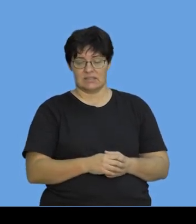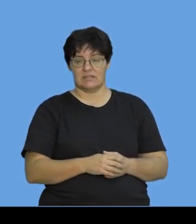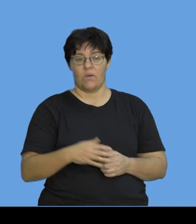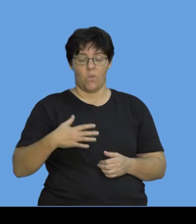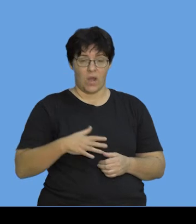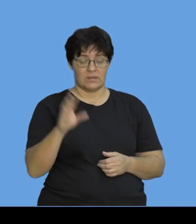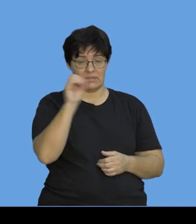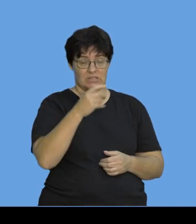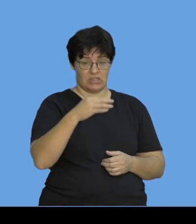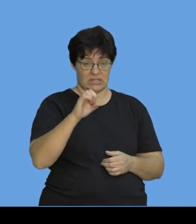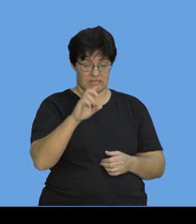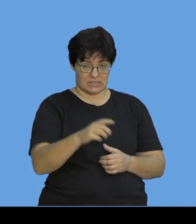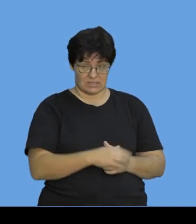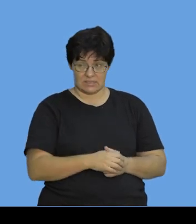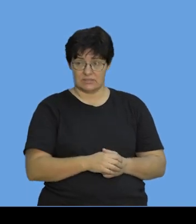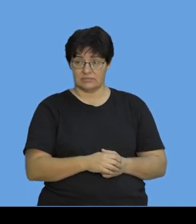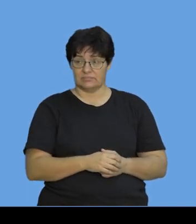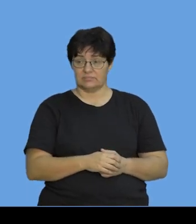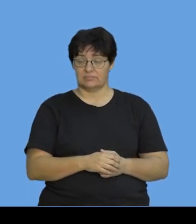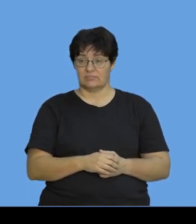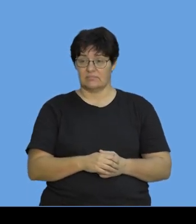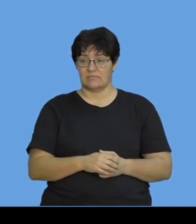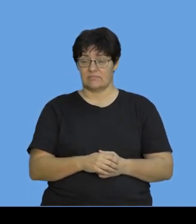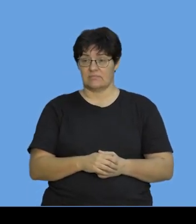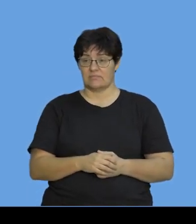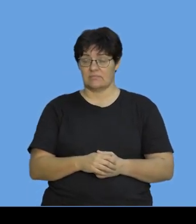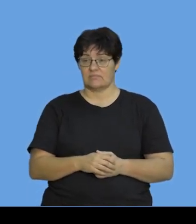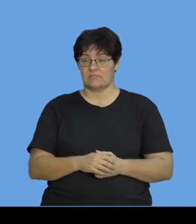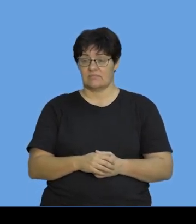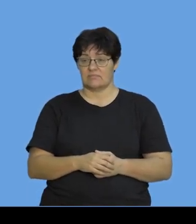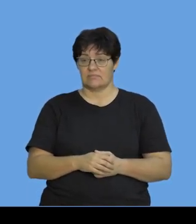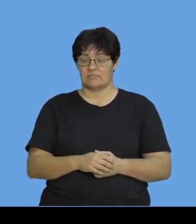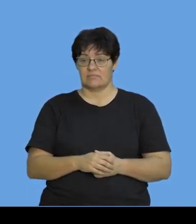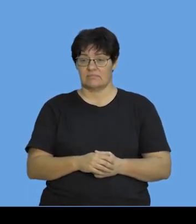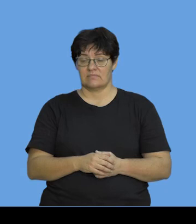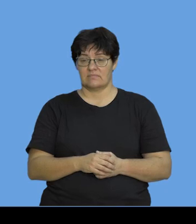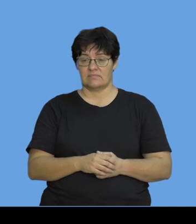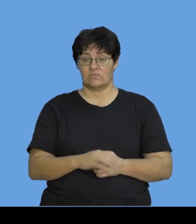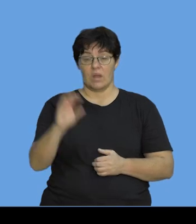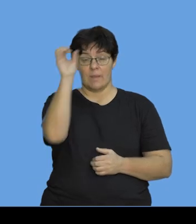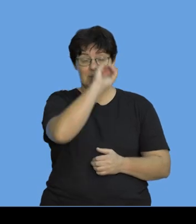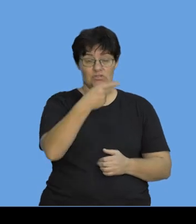yield. Let's use those values then. So the percentage yield of